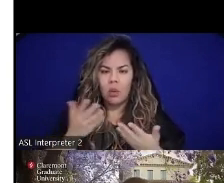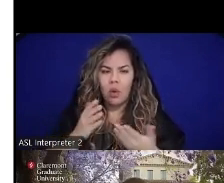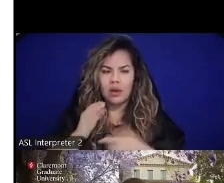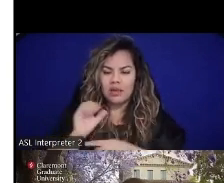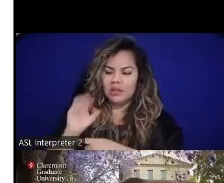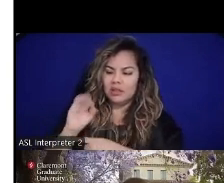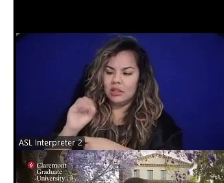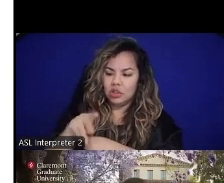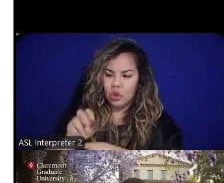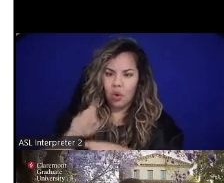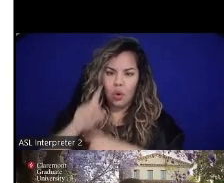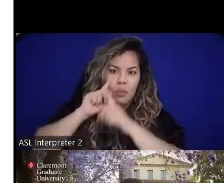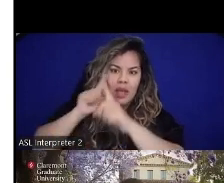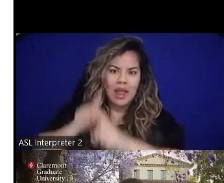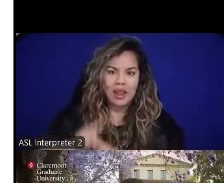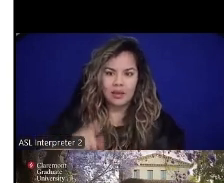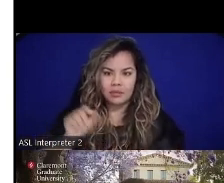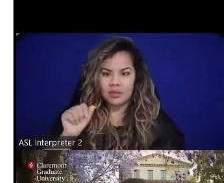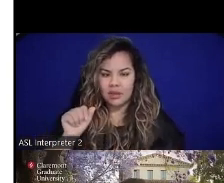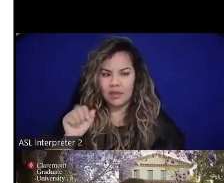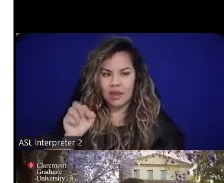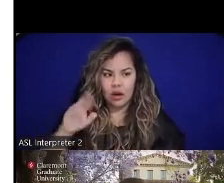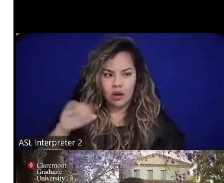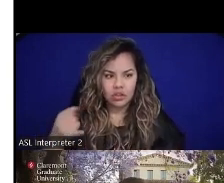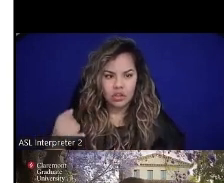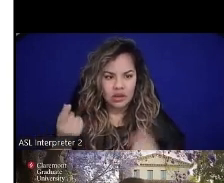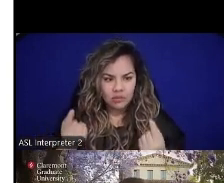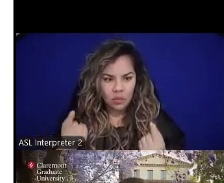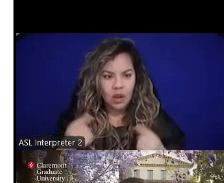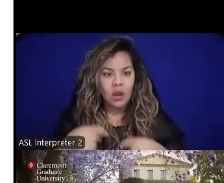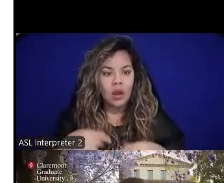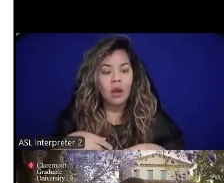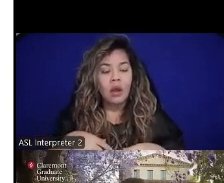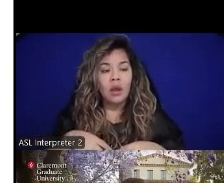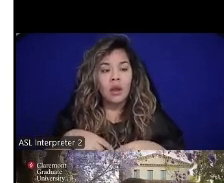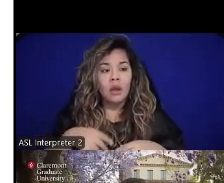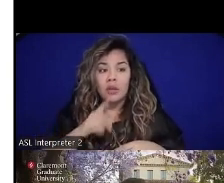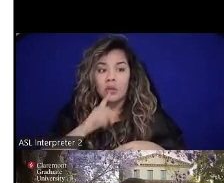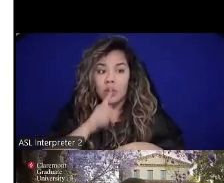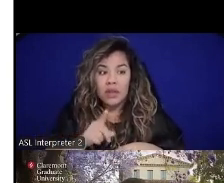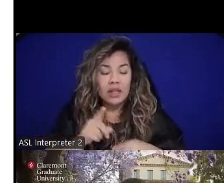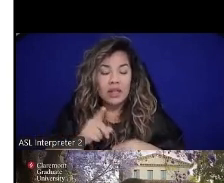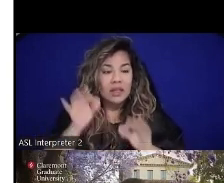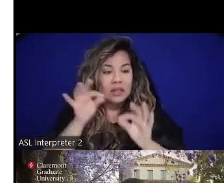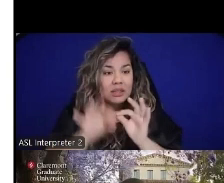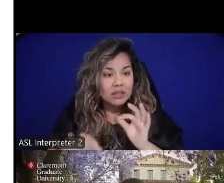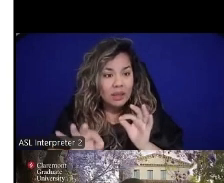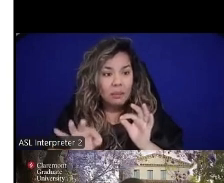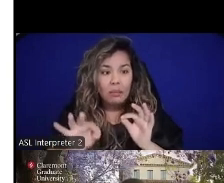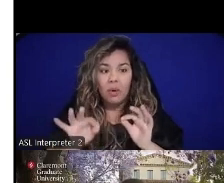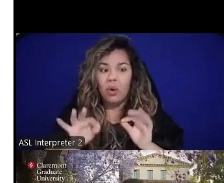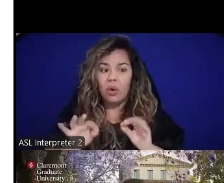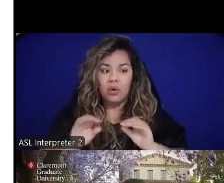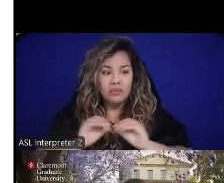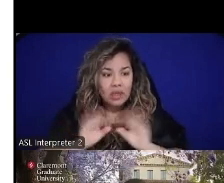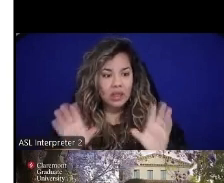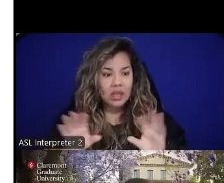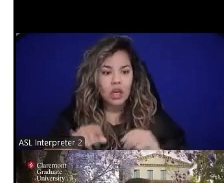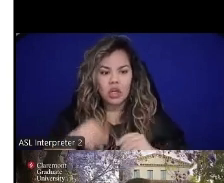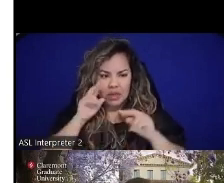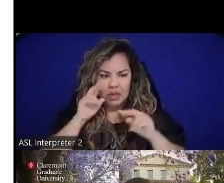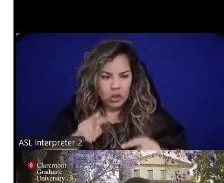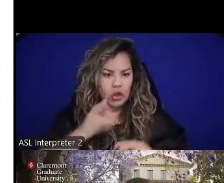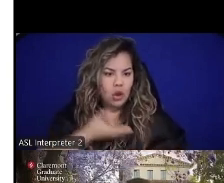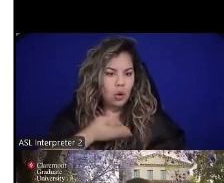AERJ are. And so it's actually pretty simple and straightforward. You can find this on the AERJ website. I'm actually going to read the